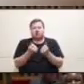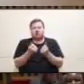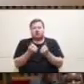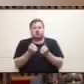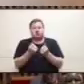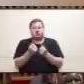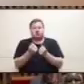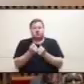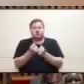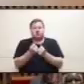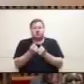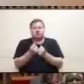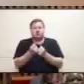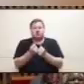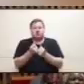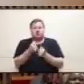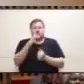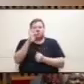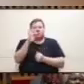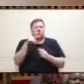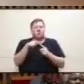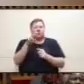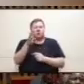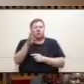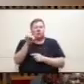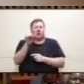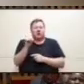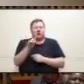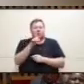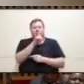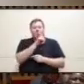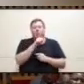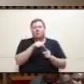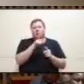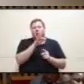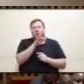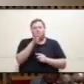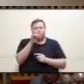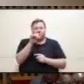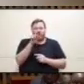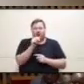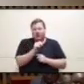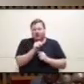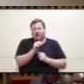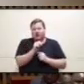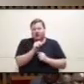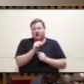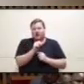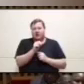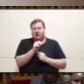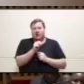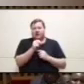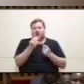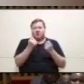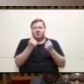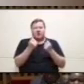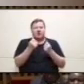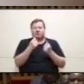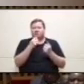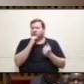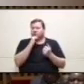on the 3.2 billion, about 1.3 billion account amount